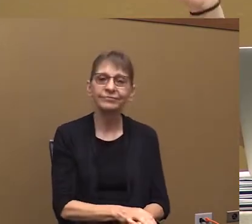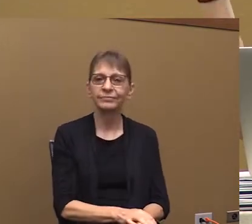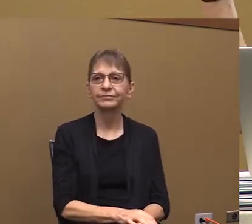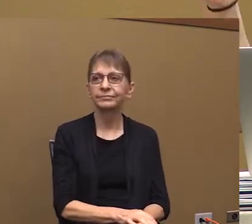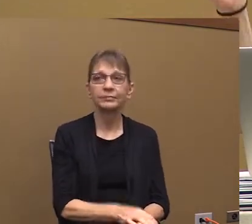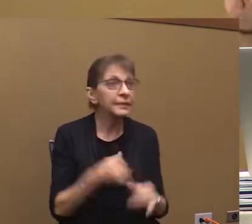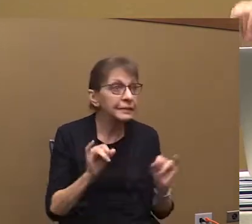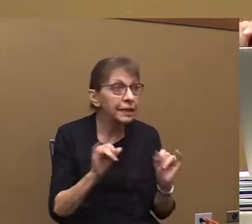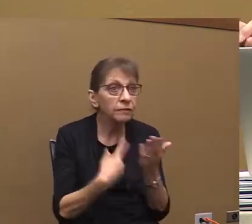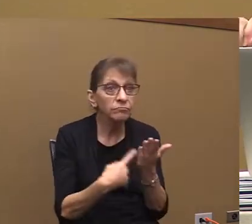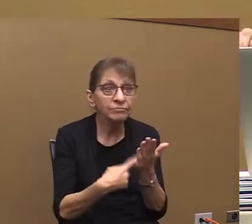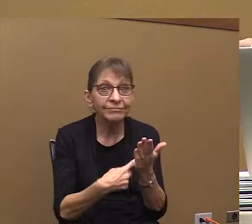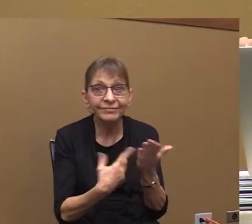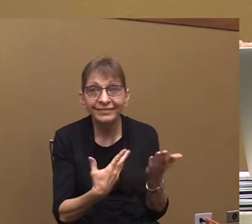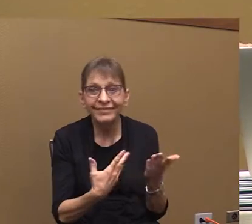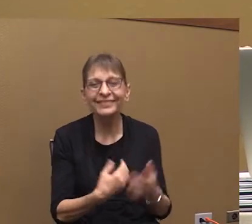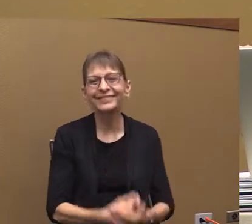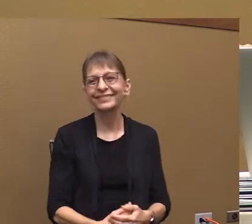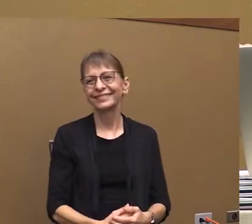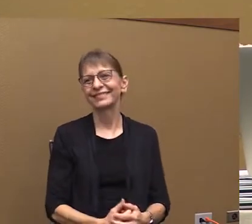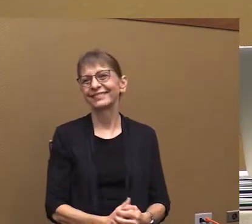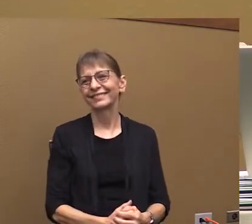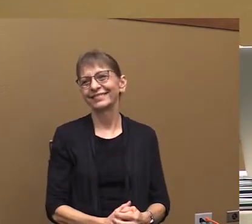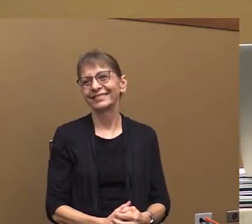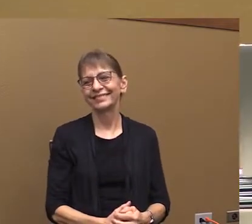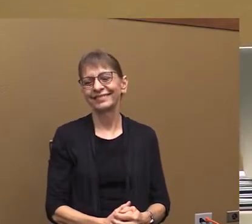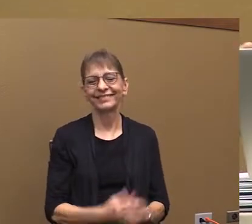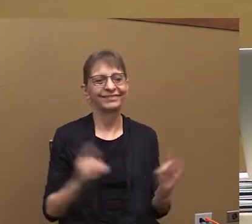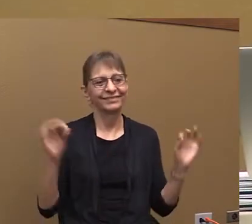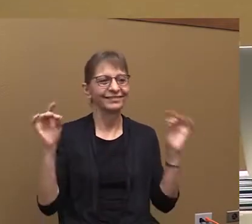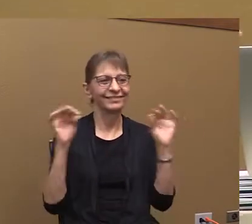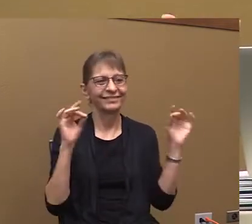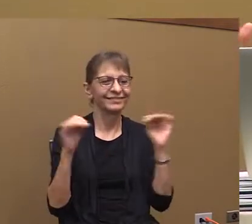Okay. Did you guess right?